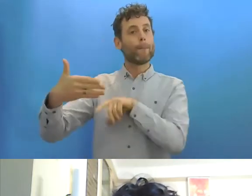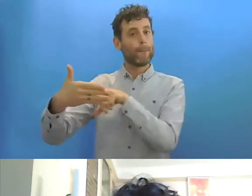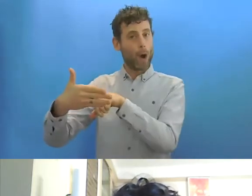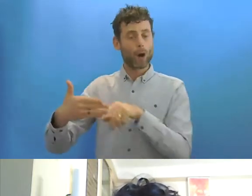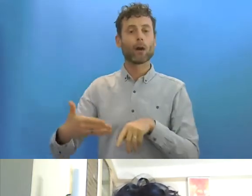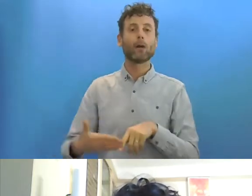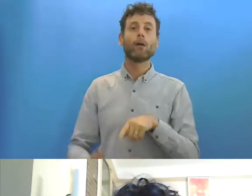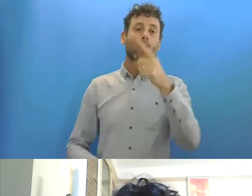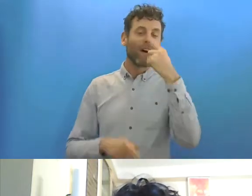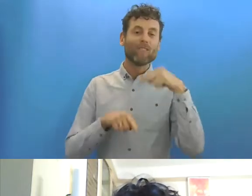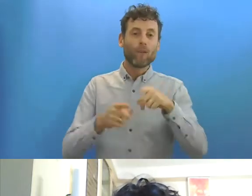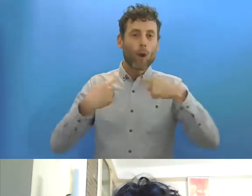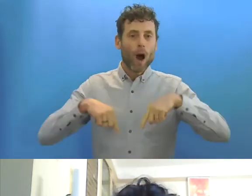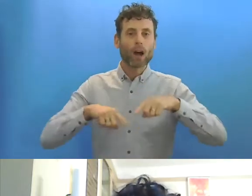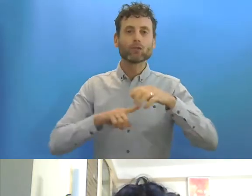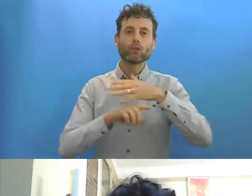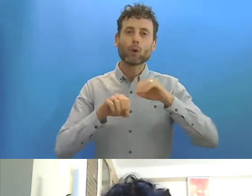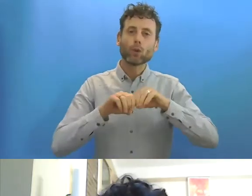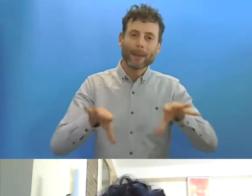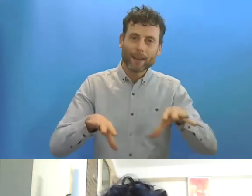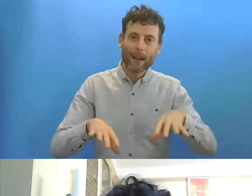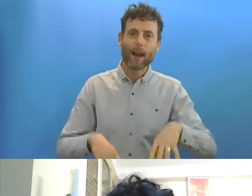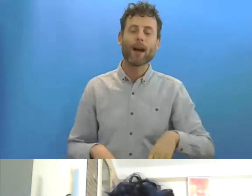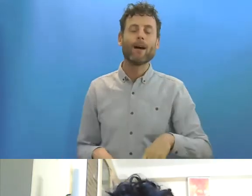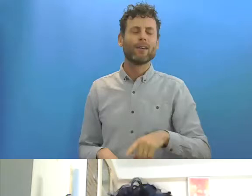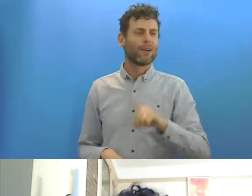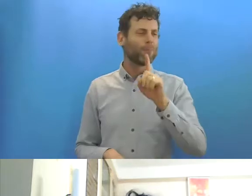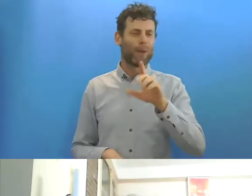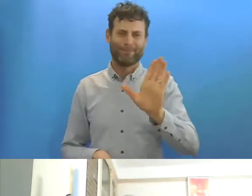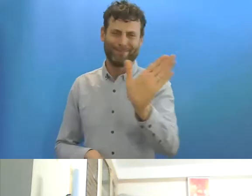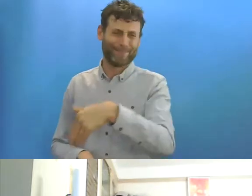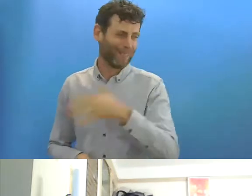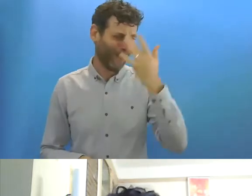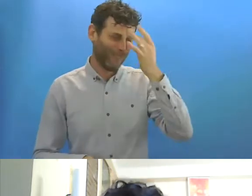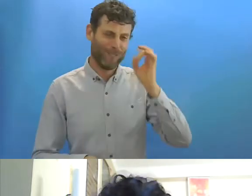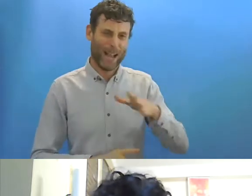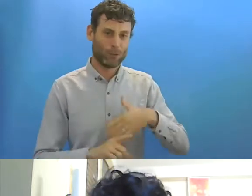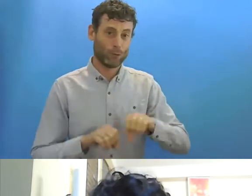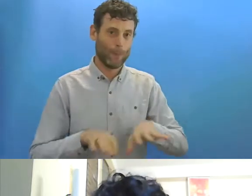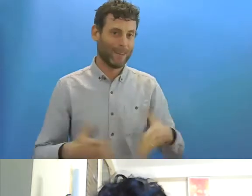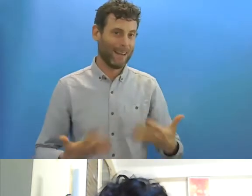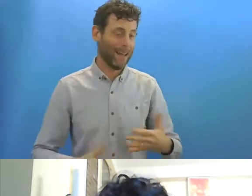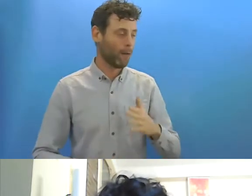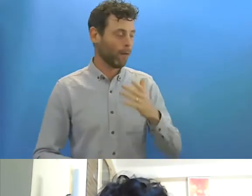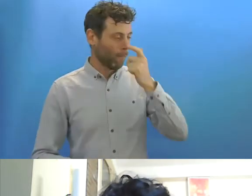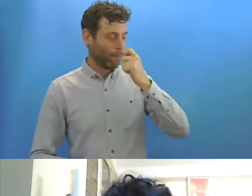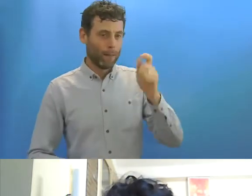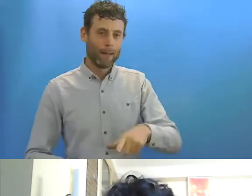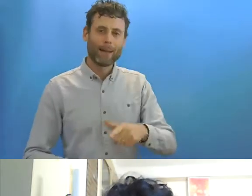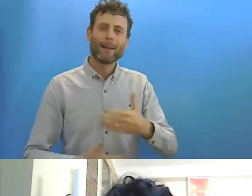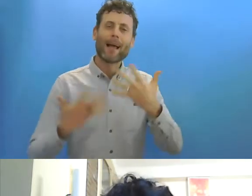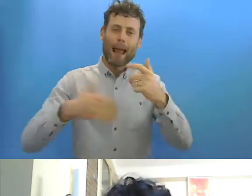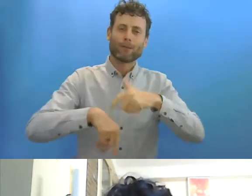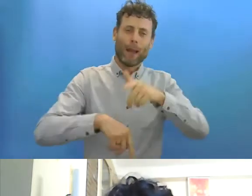which you shouldn't be following everything on social media. Go and have a walk. Go and get out in the fresh air. Do something else. Don't spend all your time on the